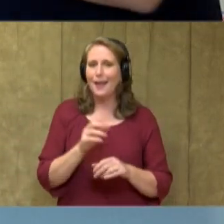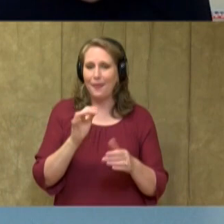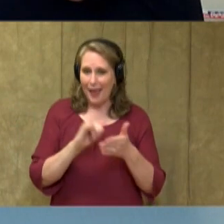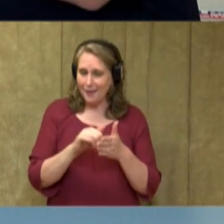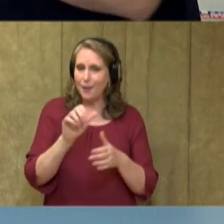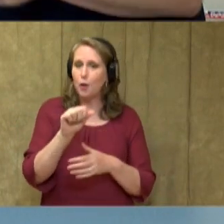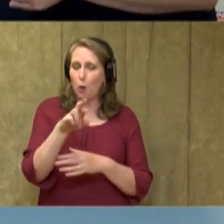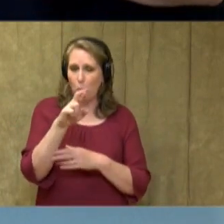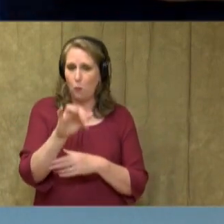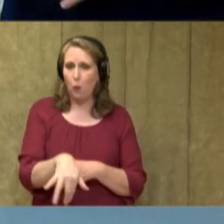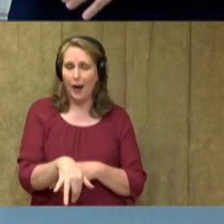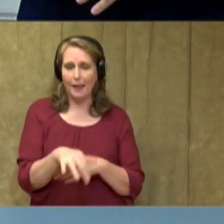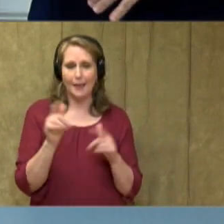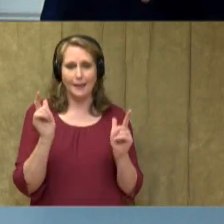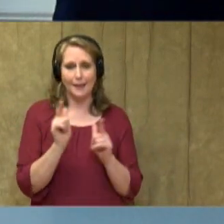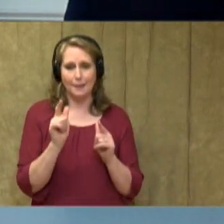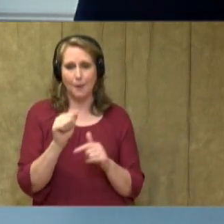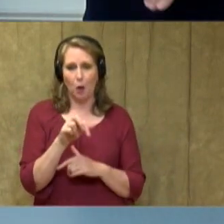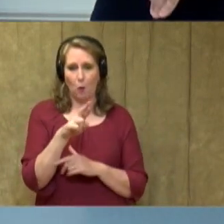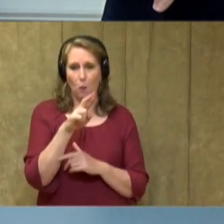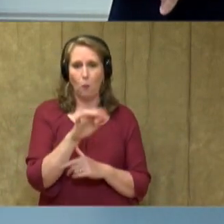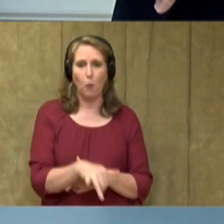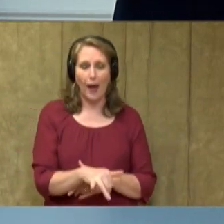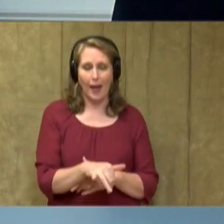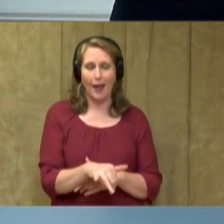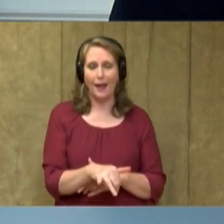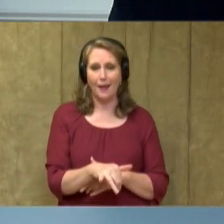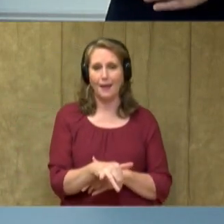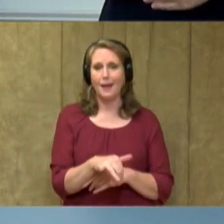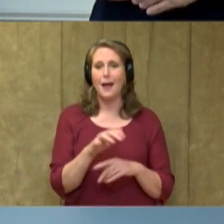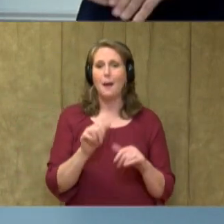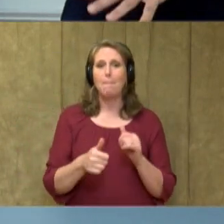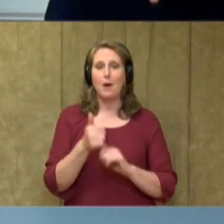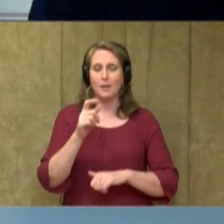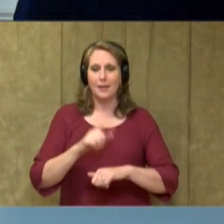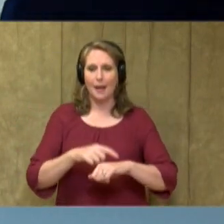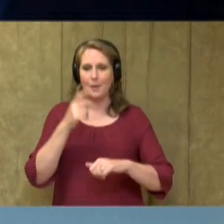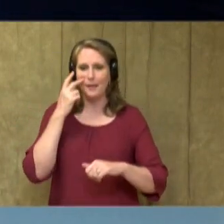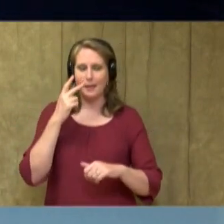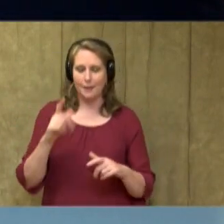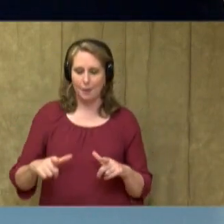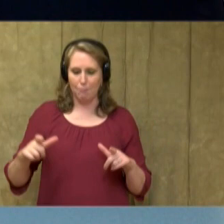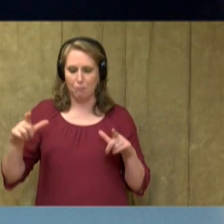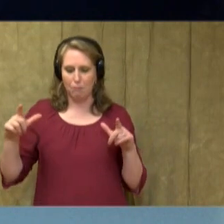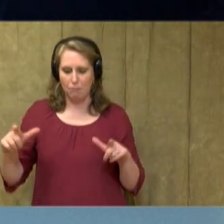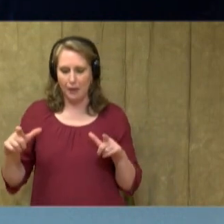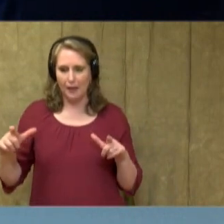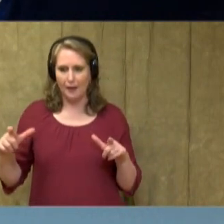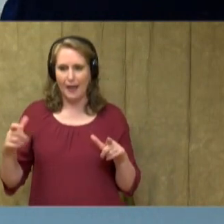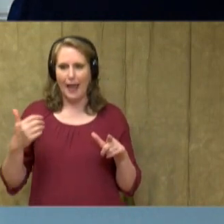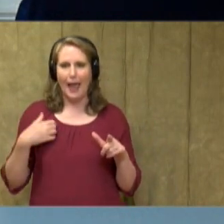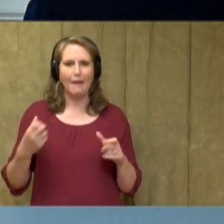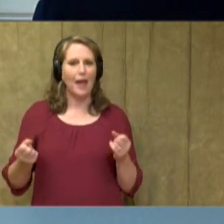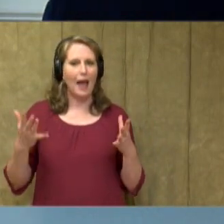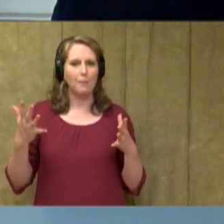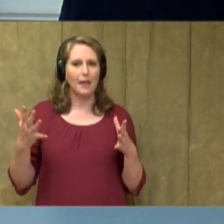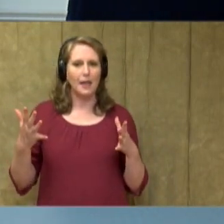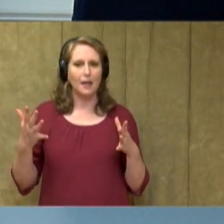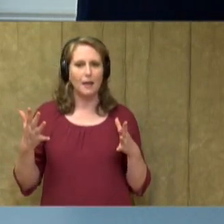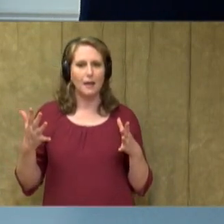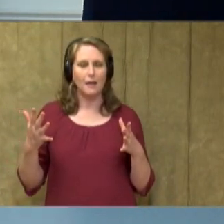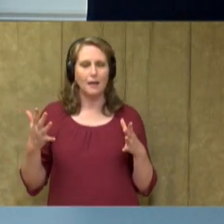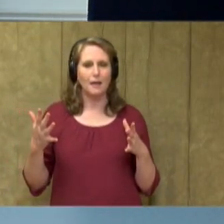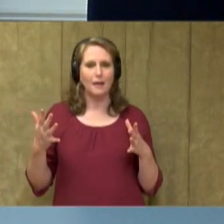arrays. Now this one is a smaller cupcake pan. Most of the time you see a cupcake pan have how many, do you